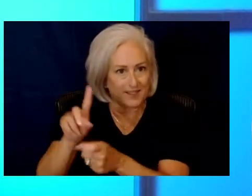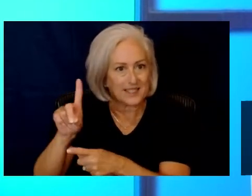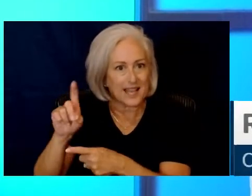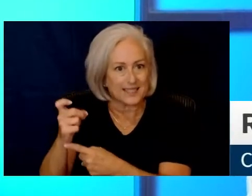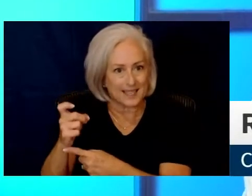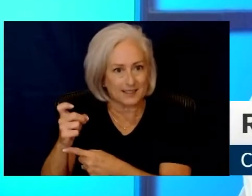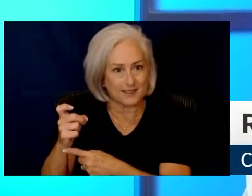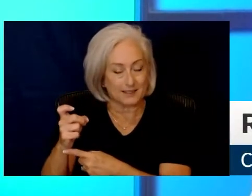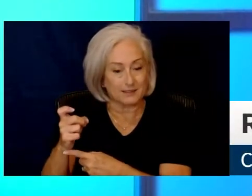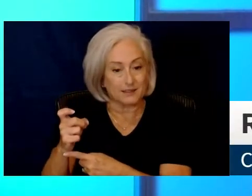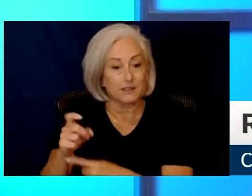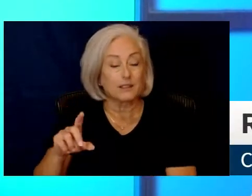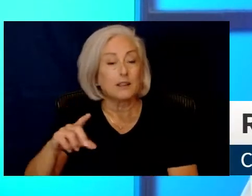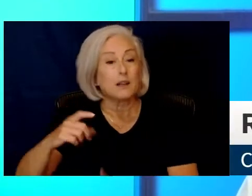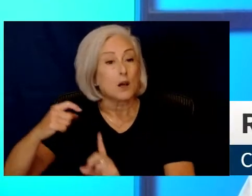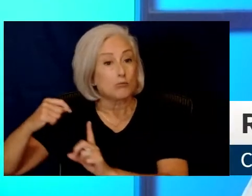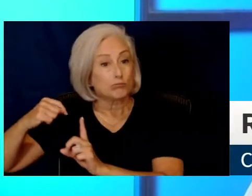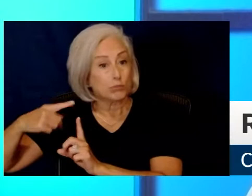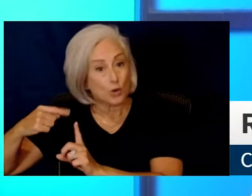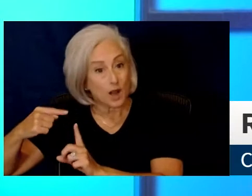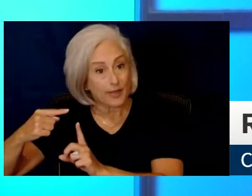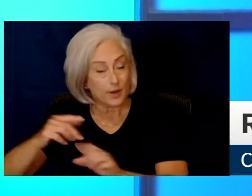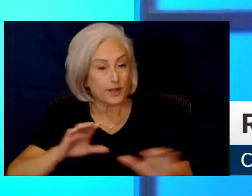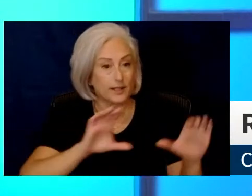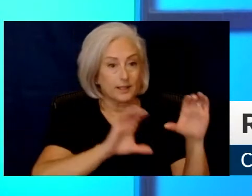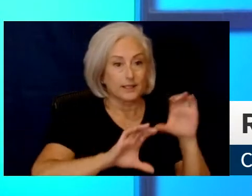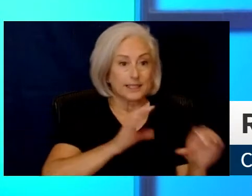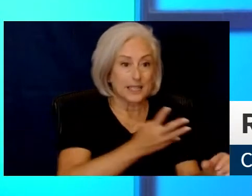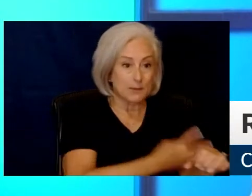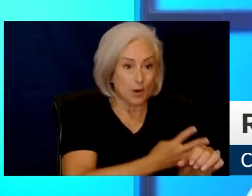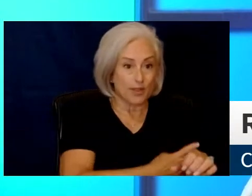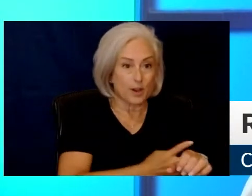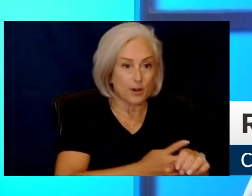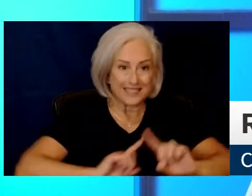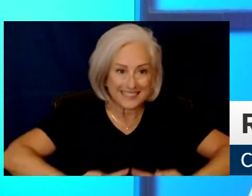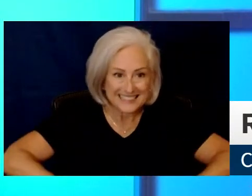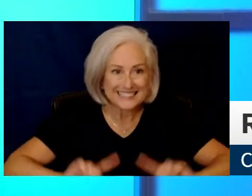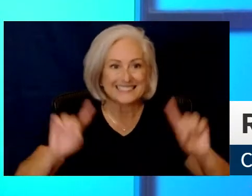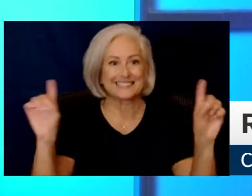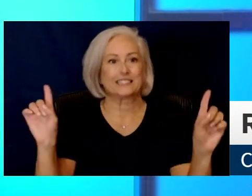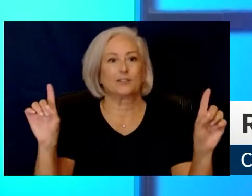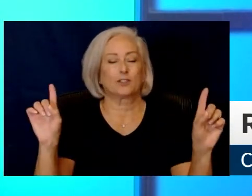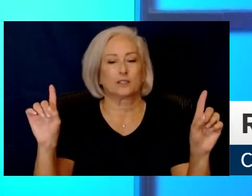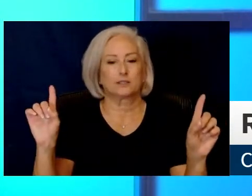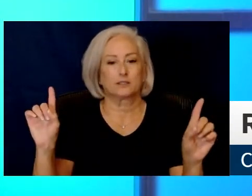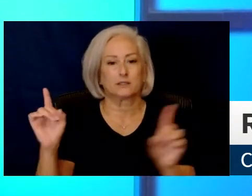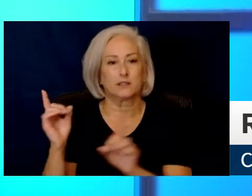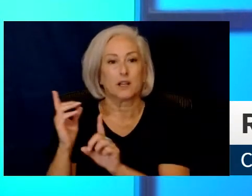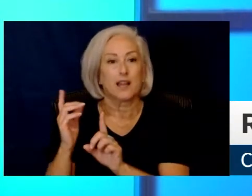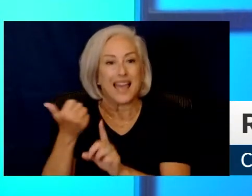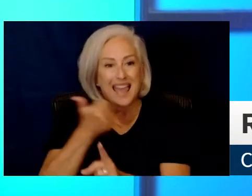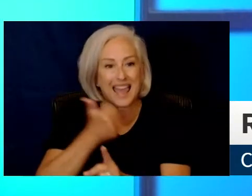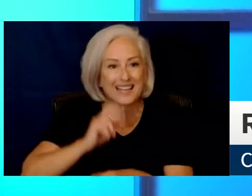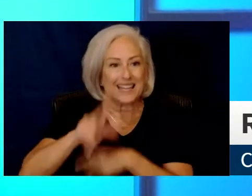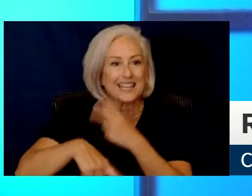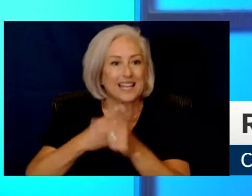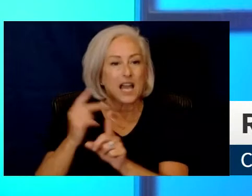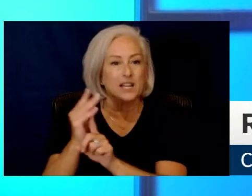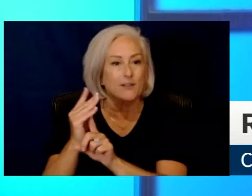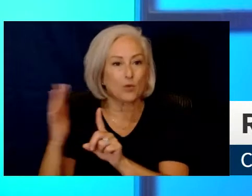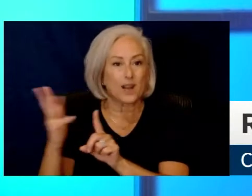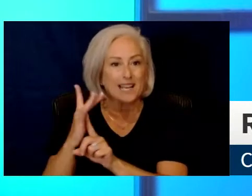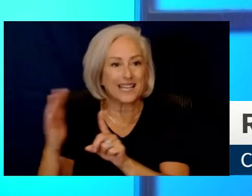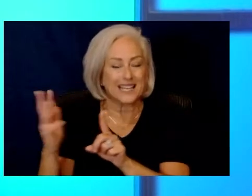treatments. So proton therapy or any form of radiation is a very targeted treatment. When we